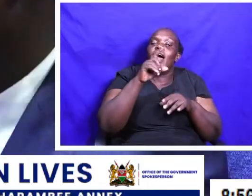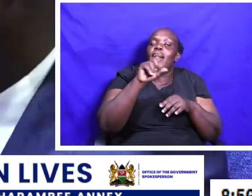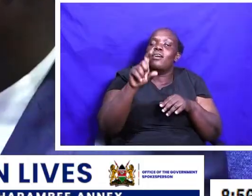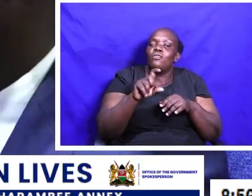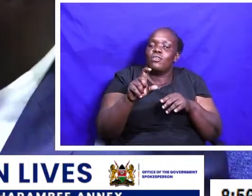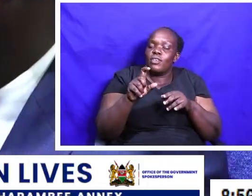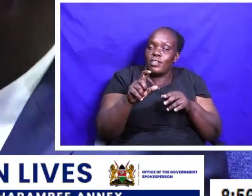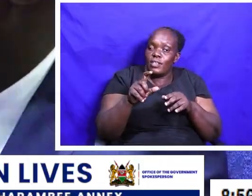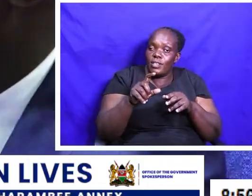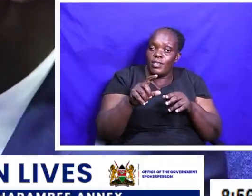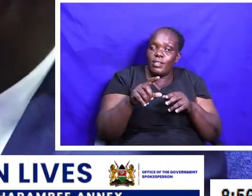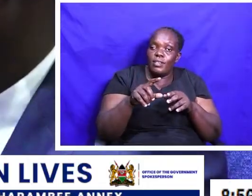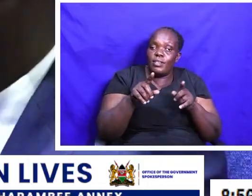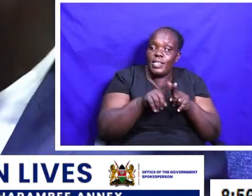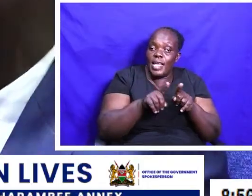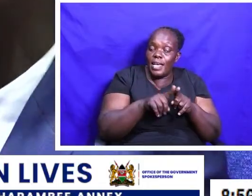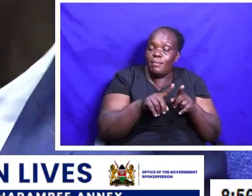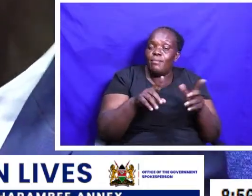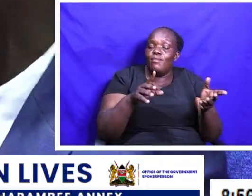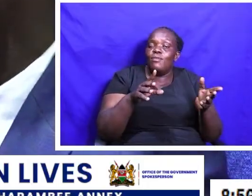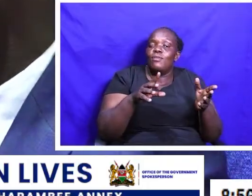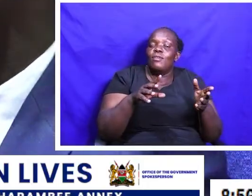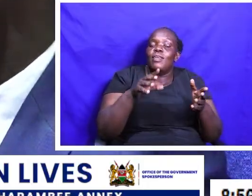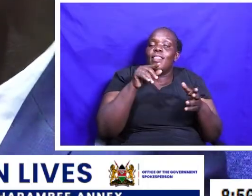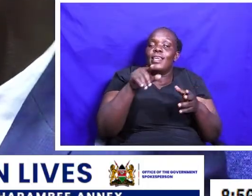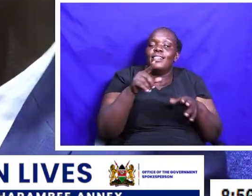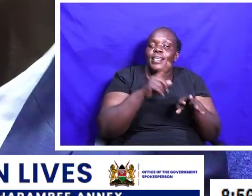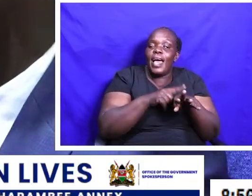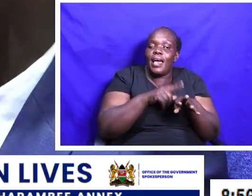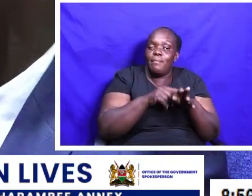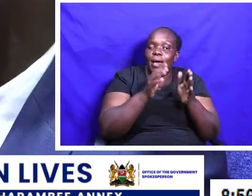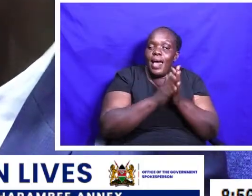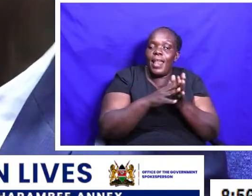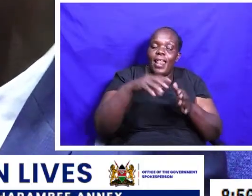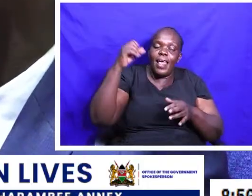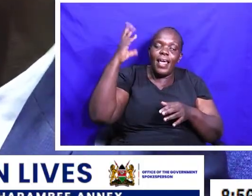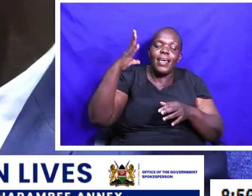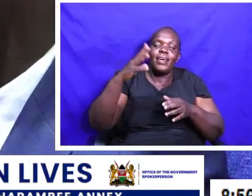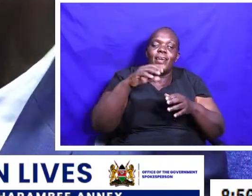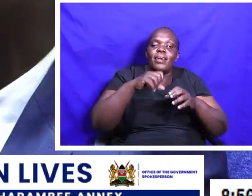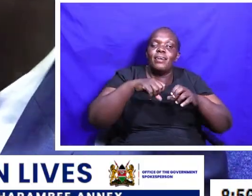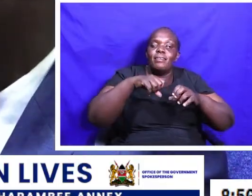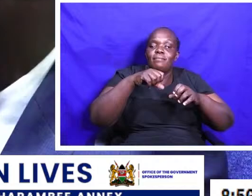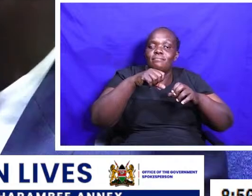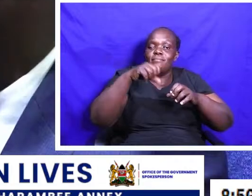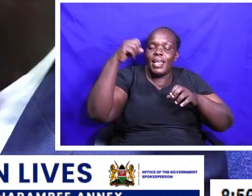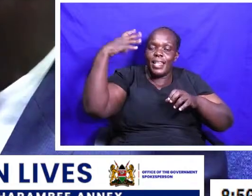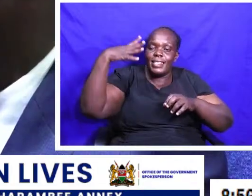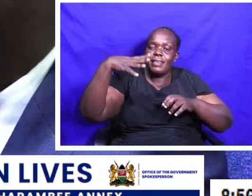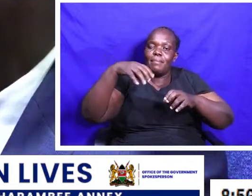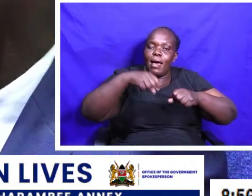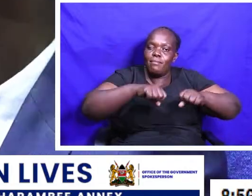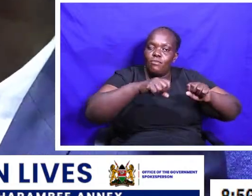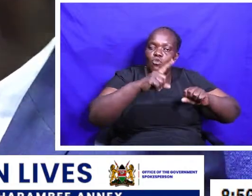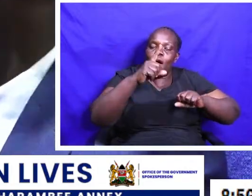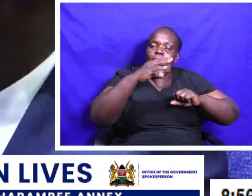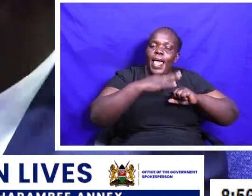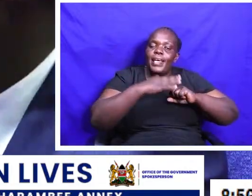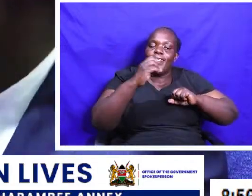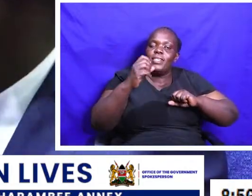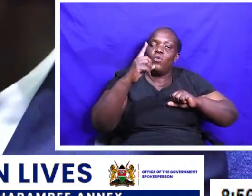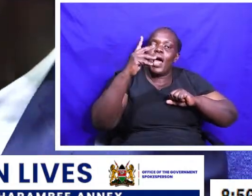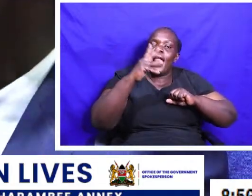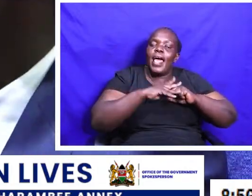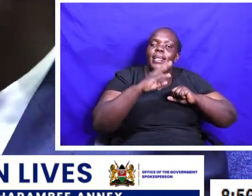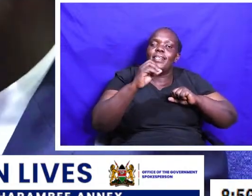our case on the cost of motorcycle. And by that time, an electric bike was going to at around